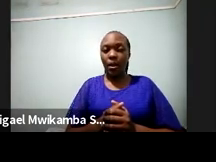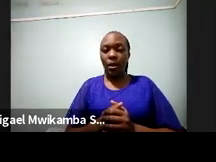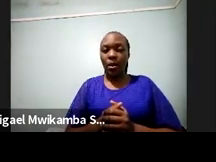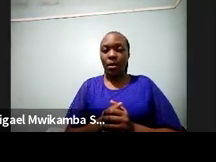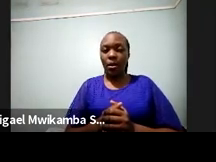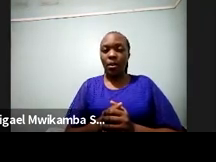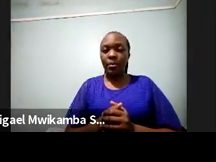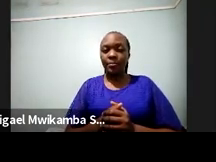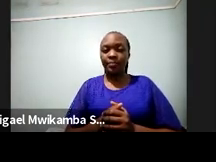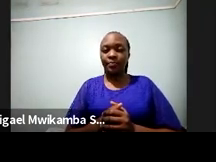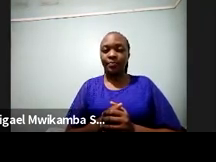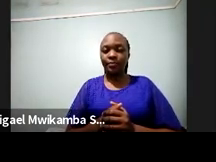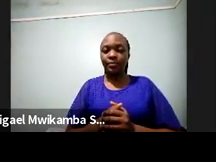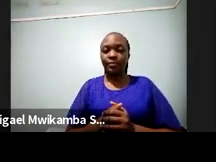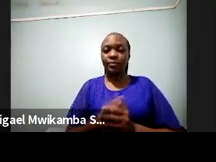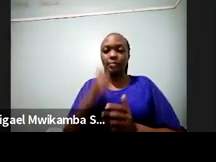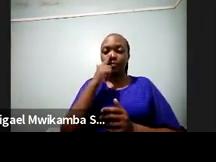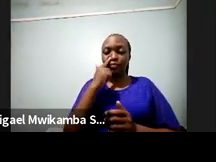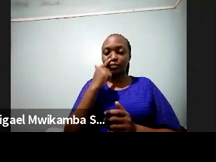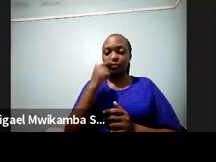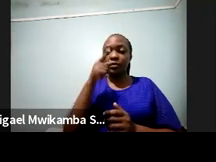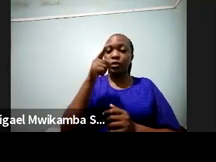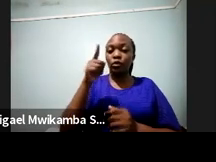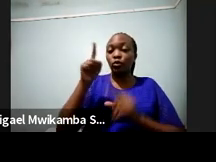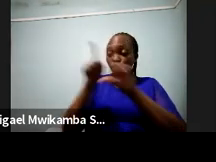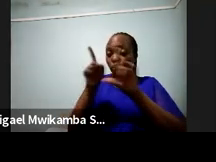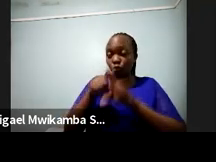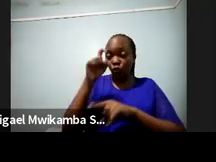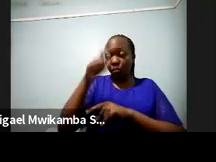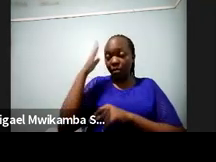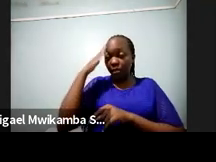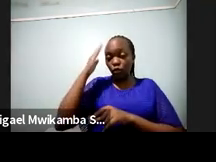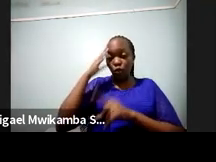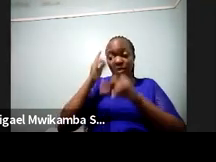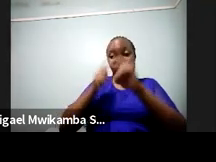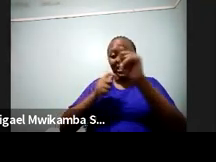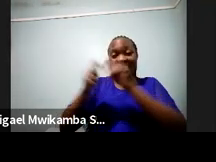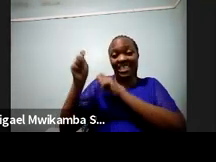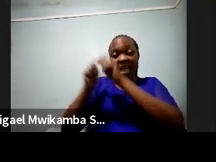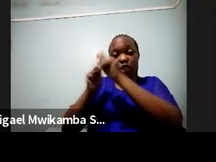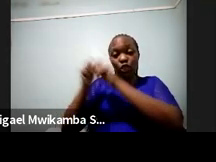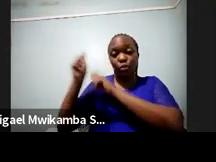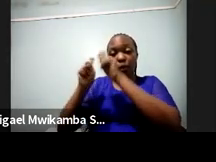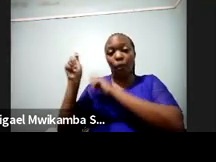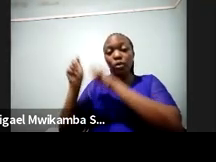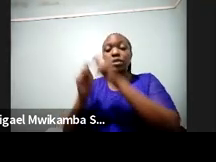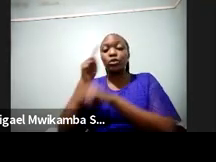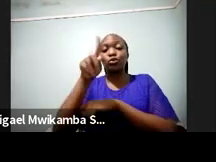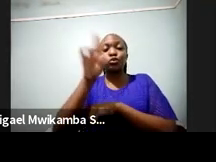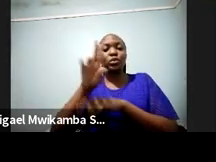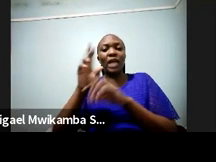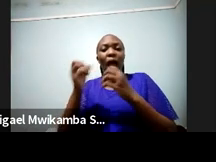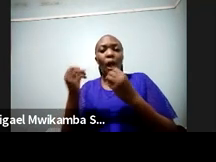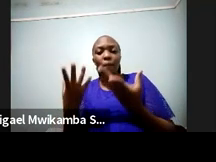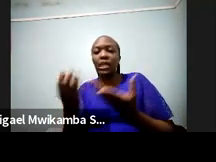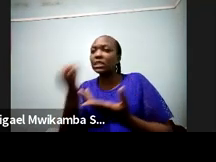You need to track that. How do you track that? There are so many ways of doing that. There's moving from the complex to the least complex. But